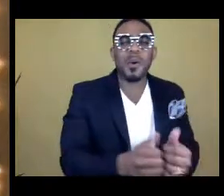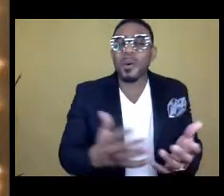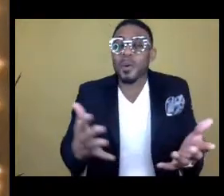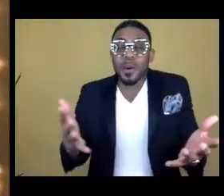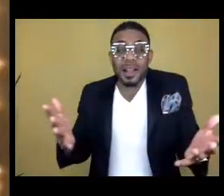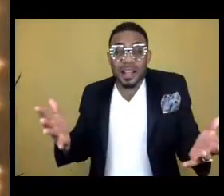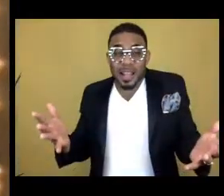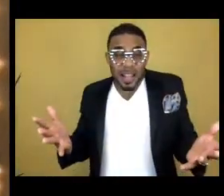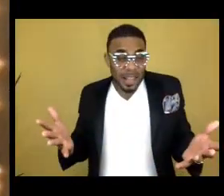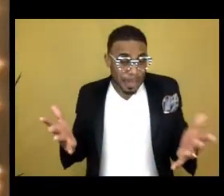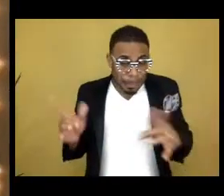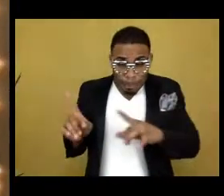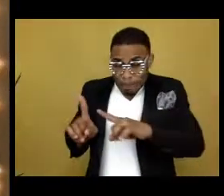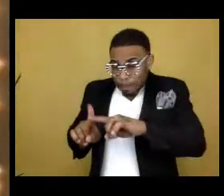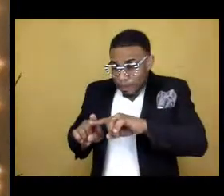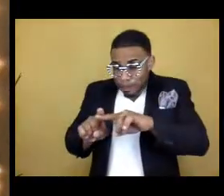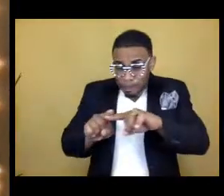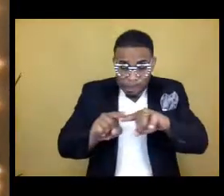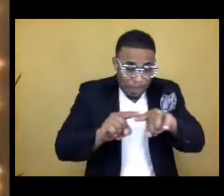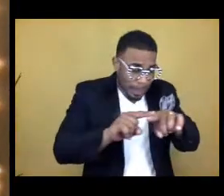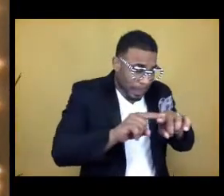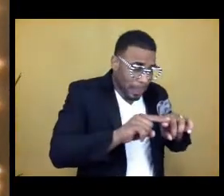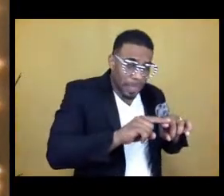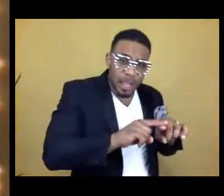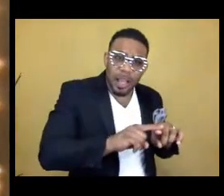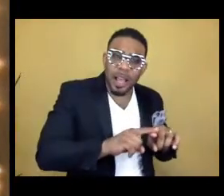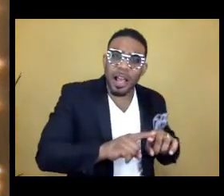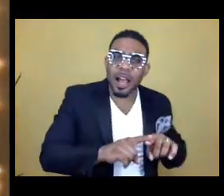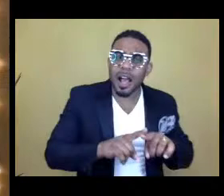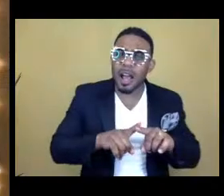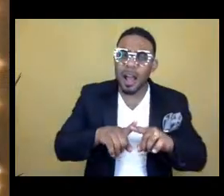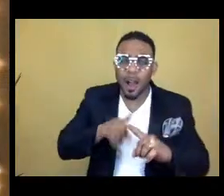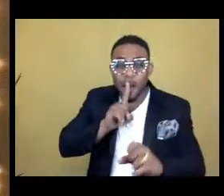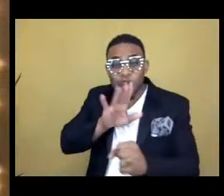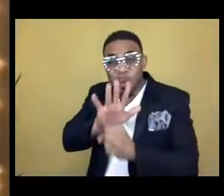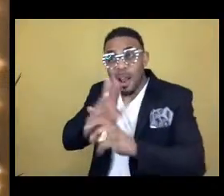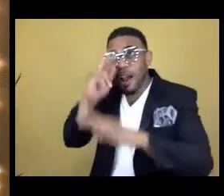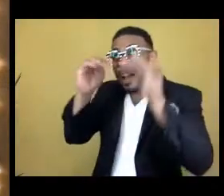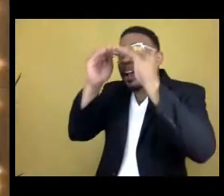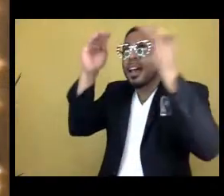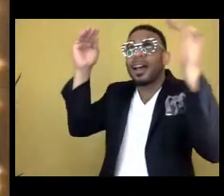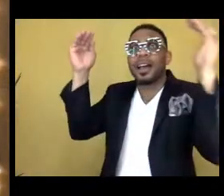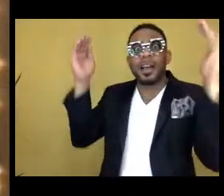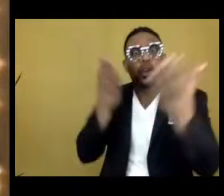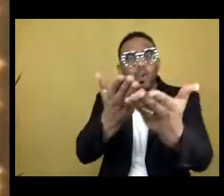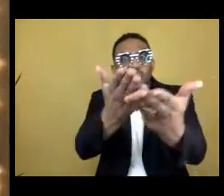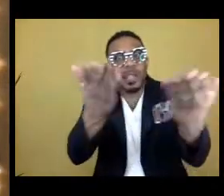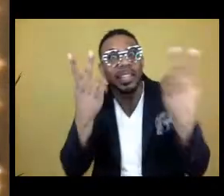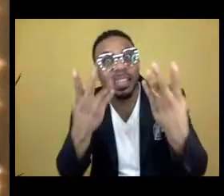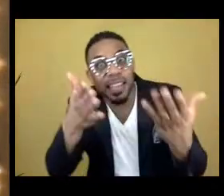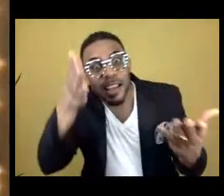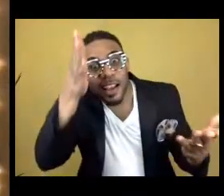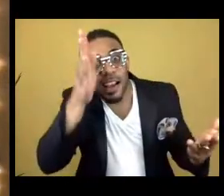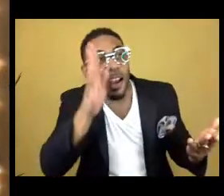Without condition or promise of heaven, you see